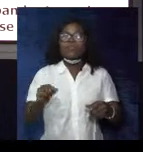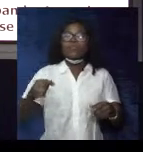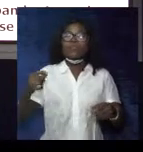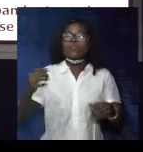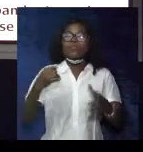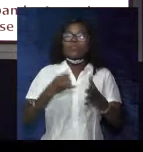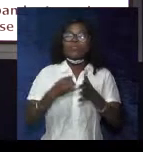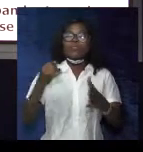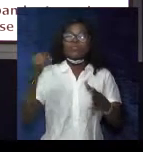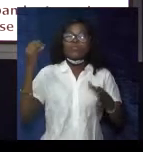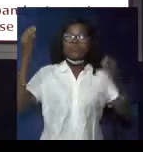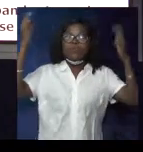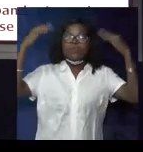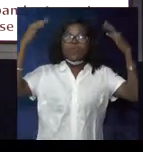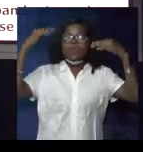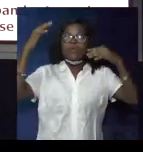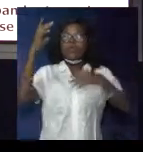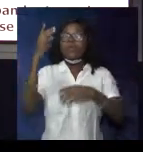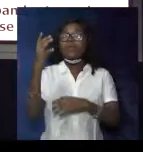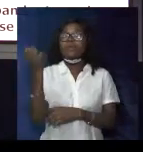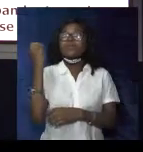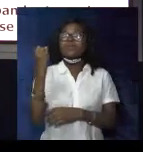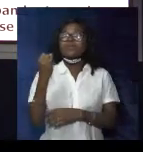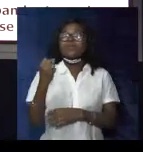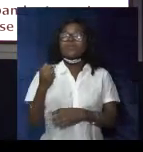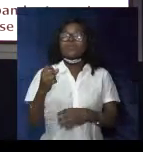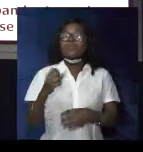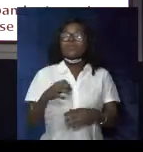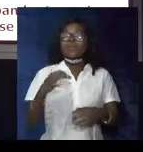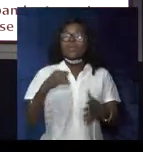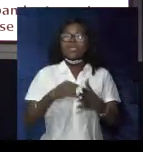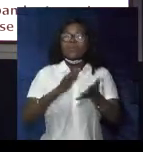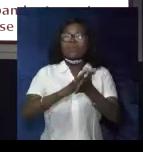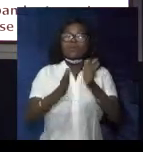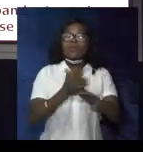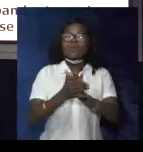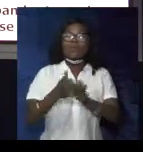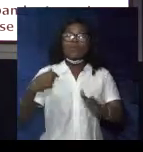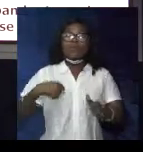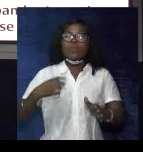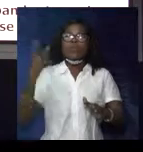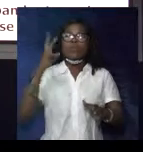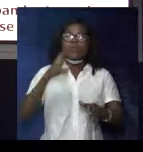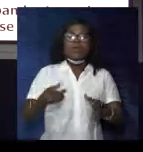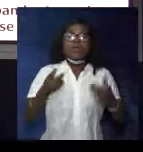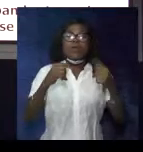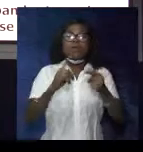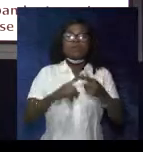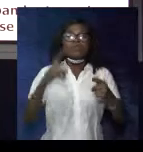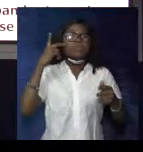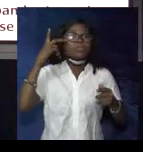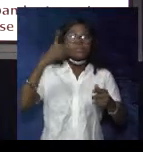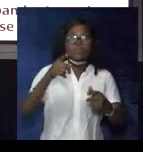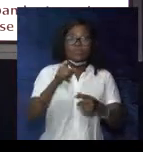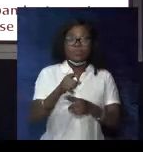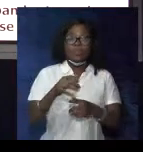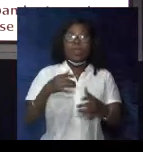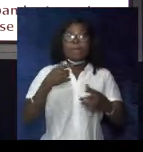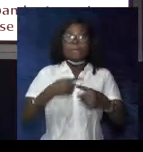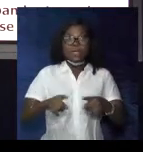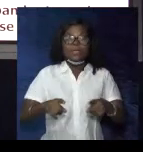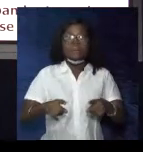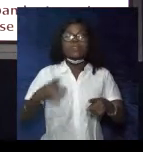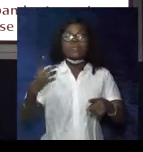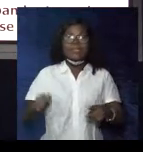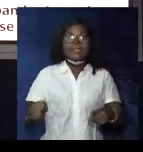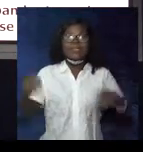or the appropriate conjunction there is but, B-U-T. It becomes, we were coming to see you,